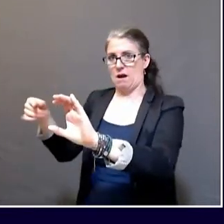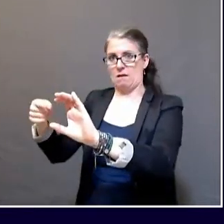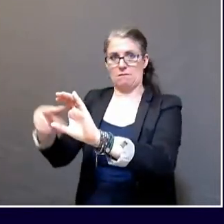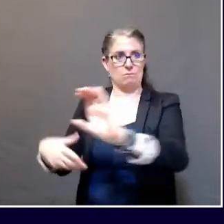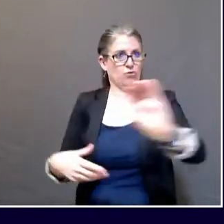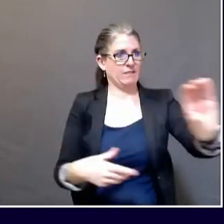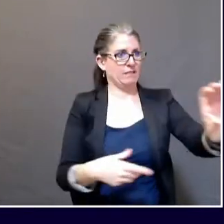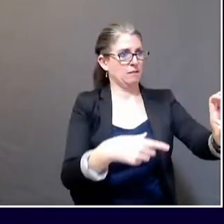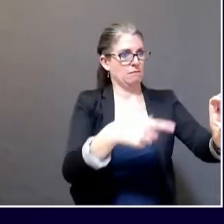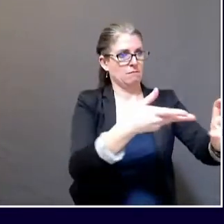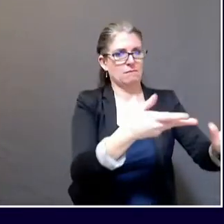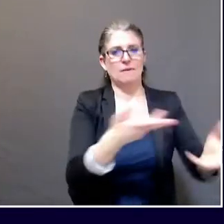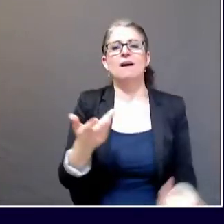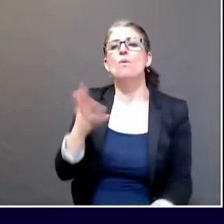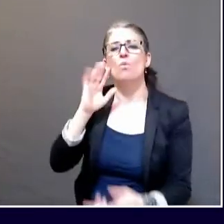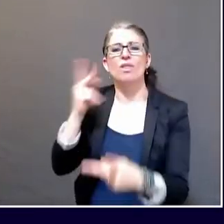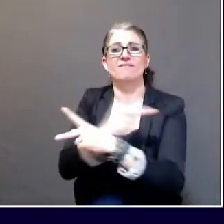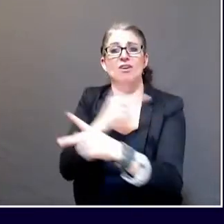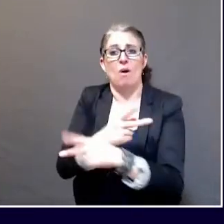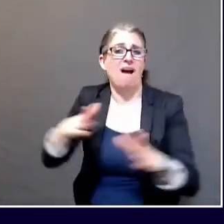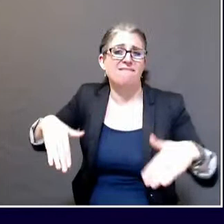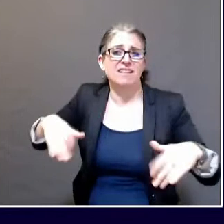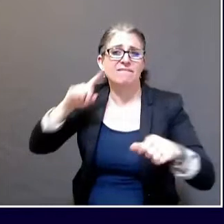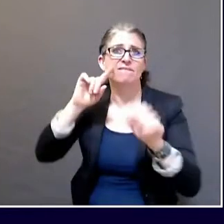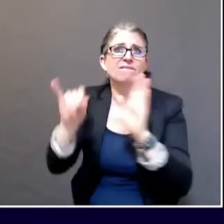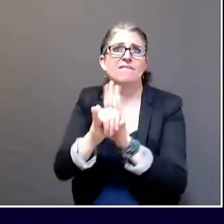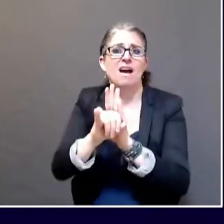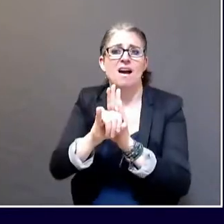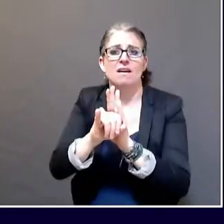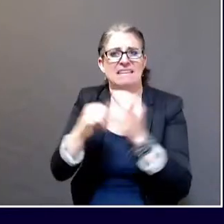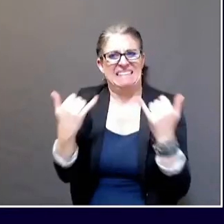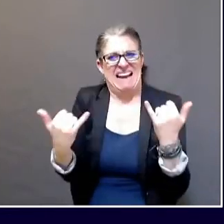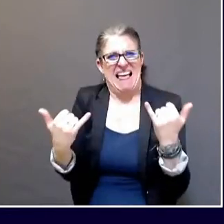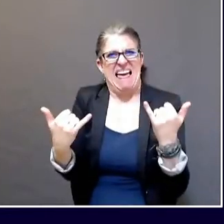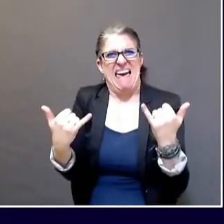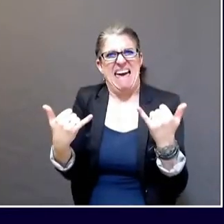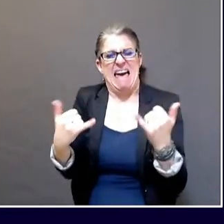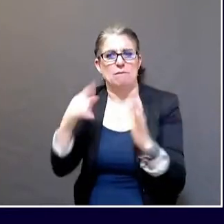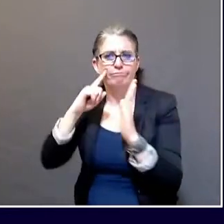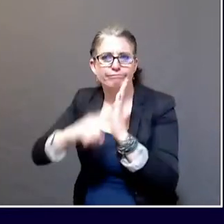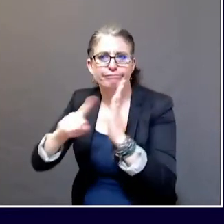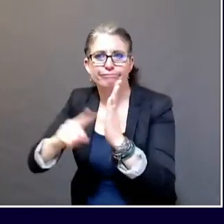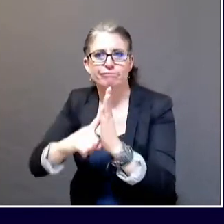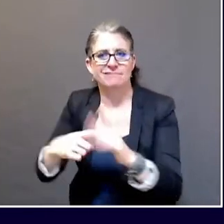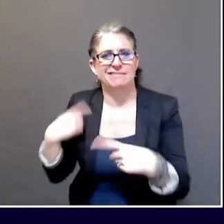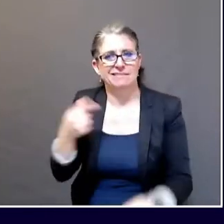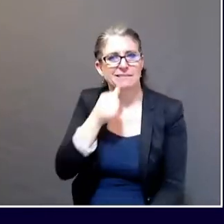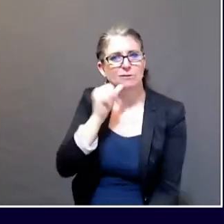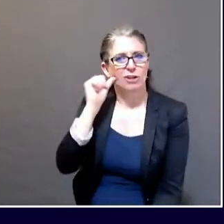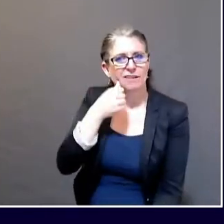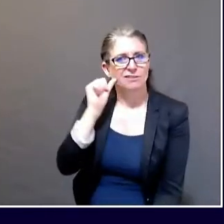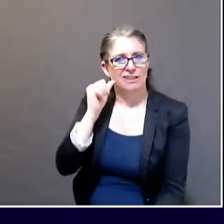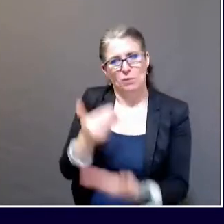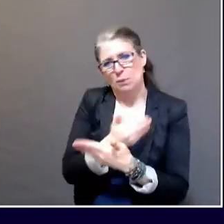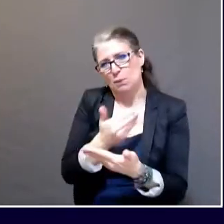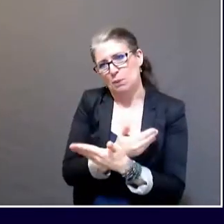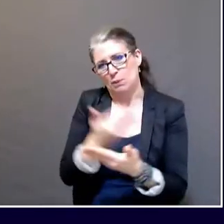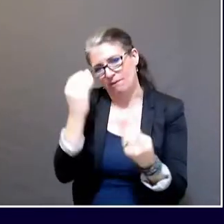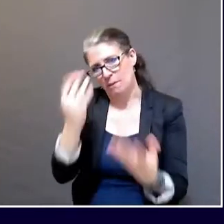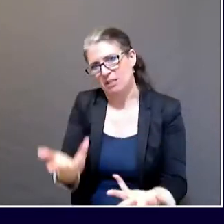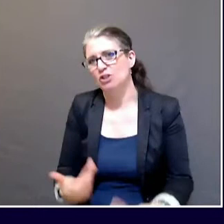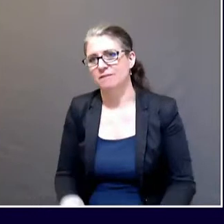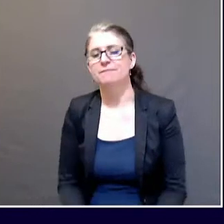but now that the website is online, I just want to follow up. Are healthcare providers reaching out to